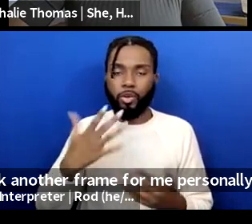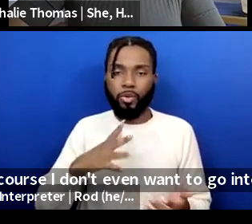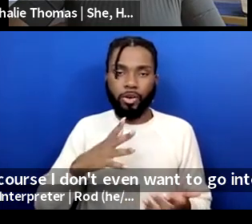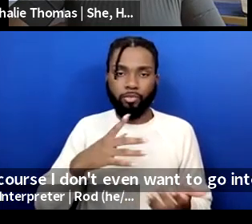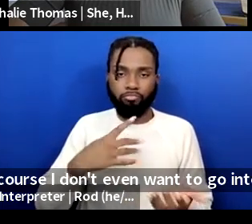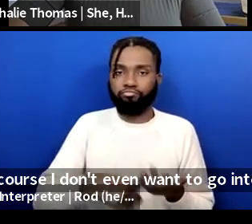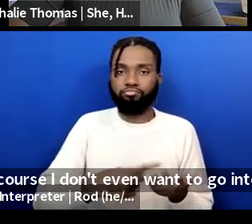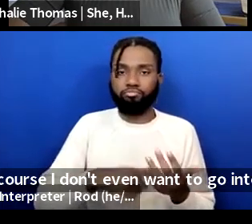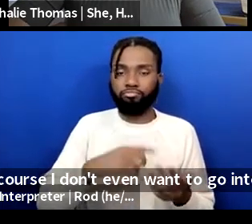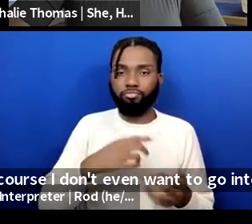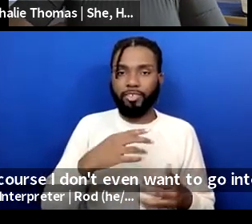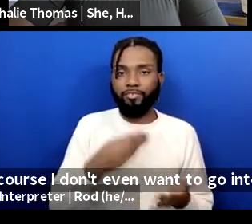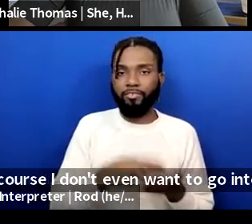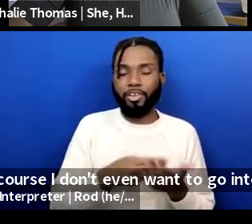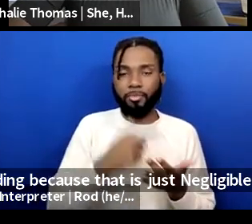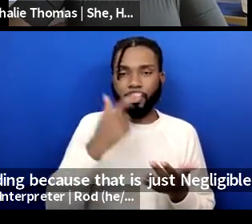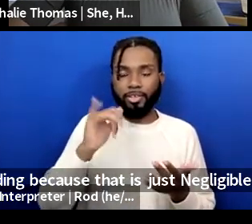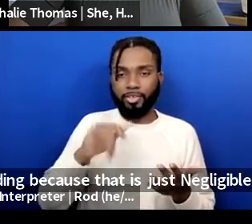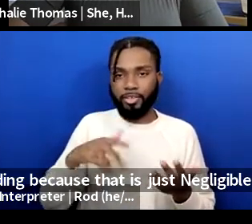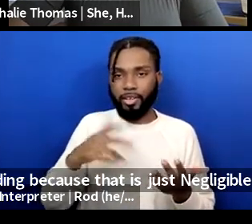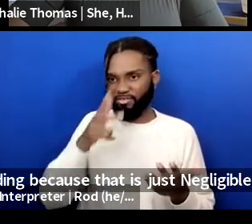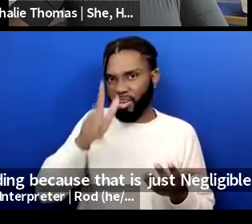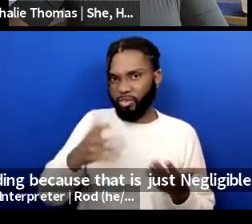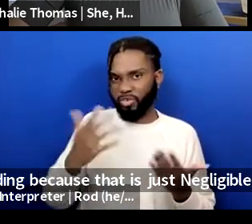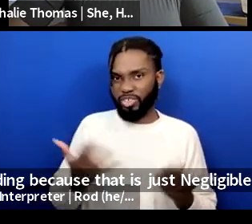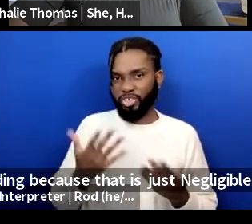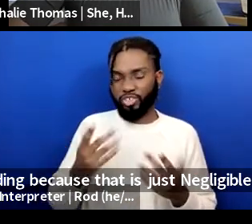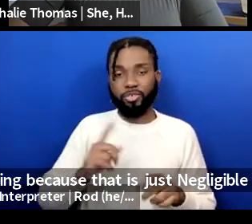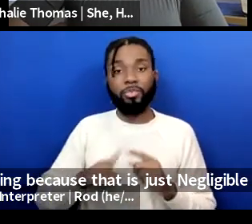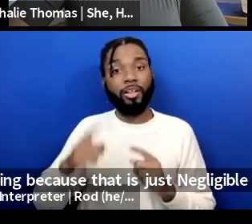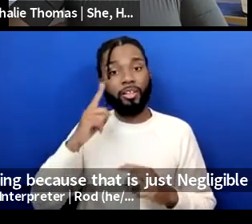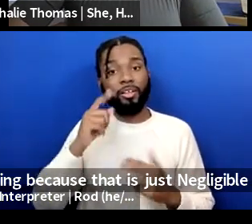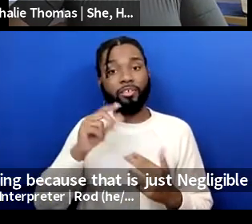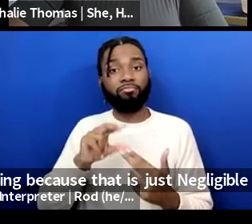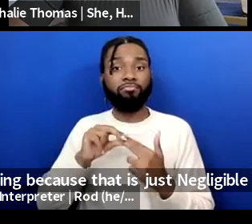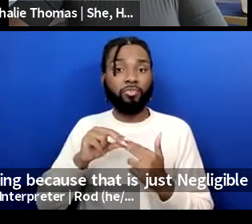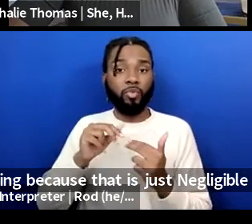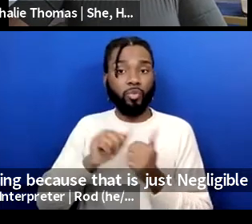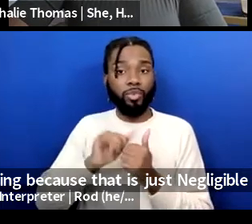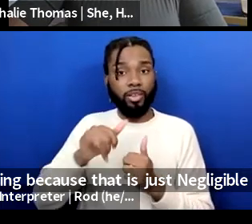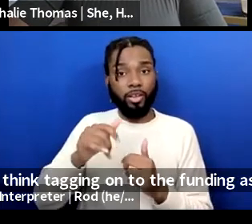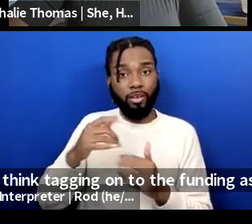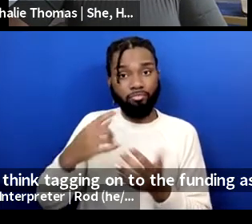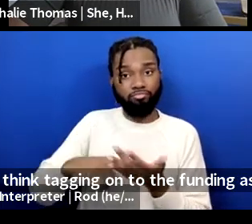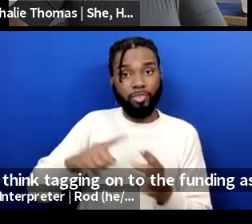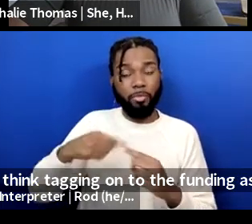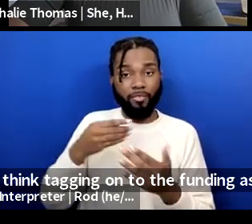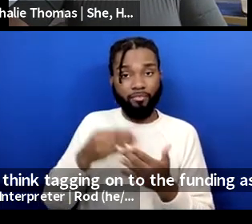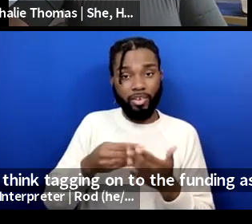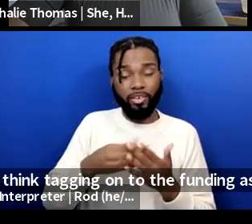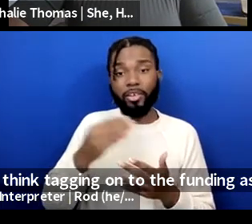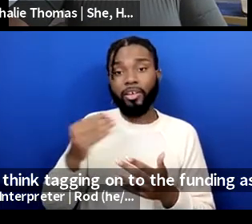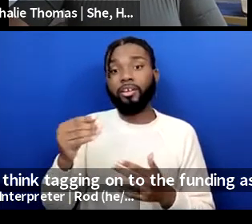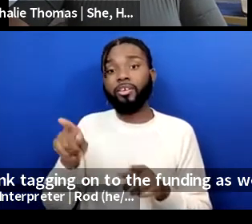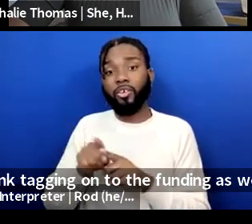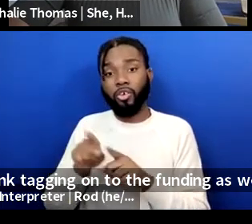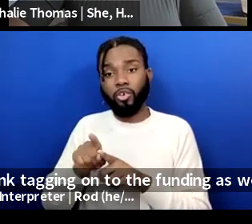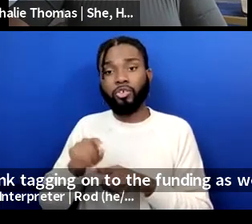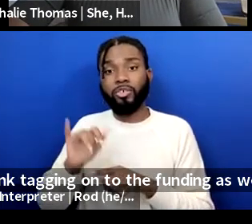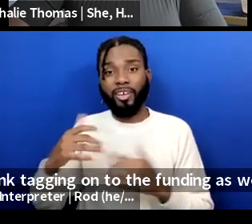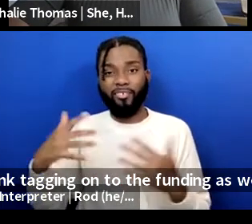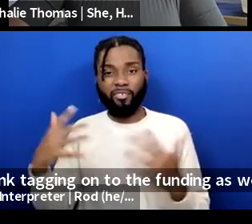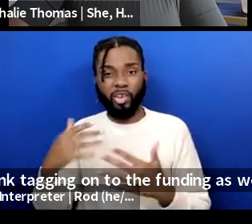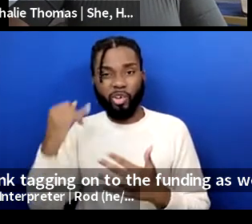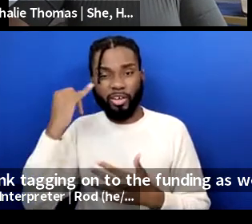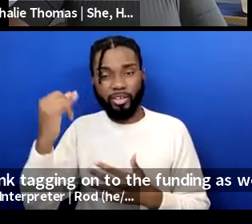just negligible here. But I think tagging on to the funding as well as the fear idea is just that